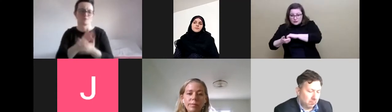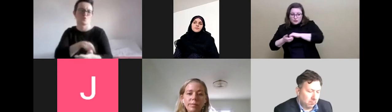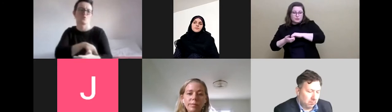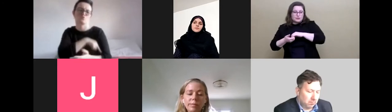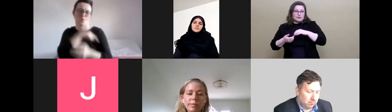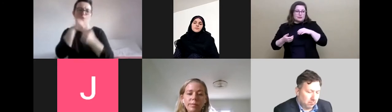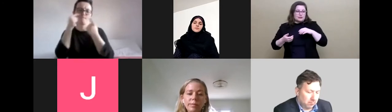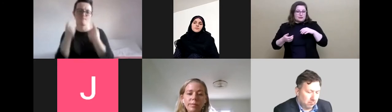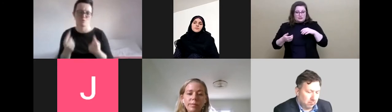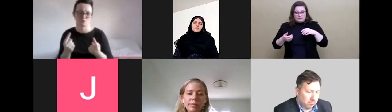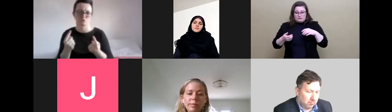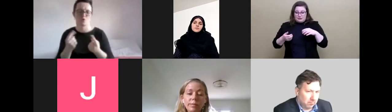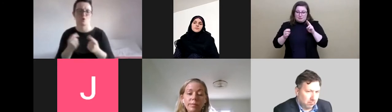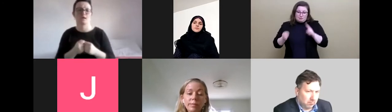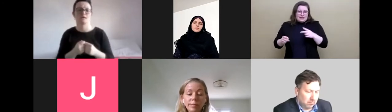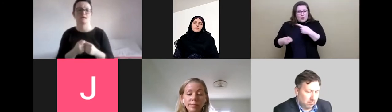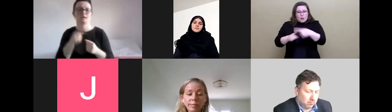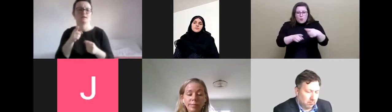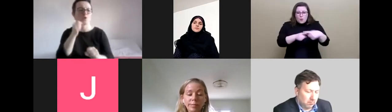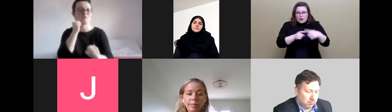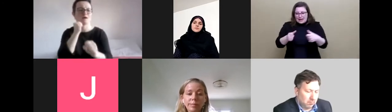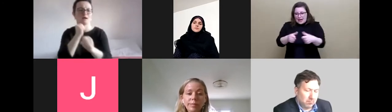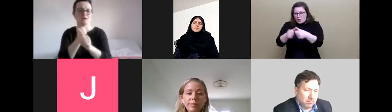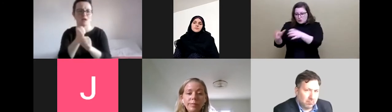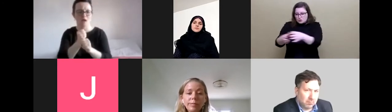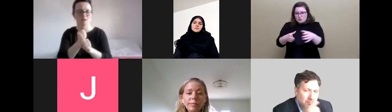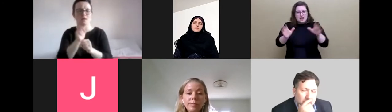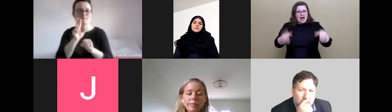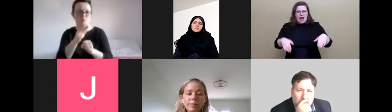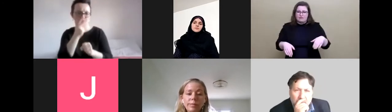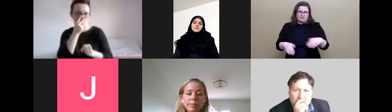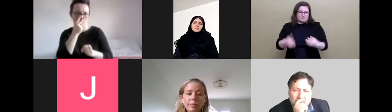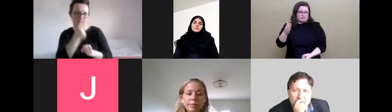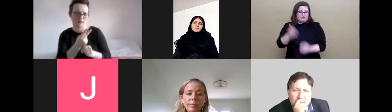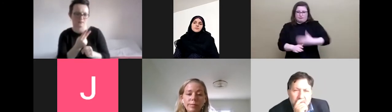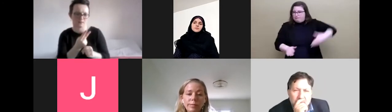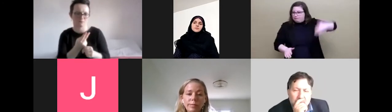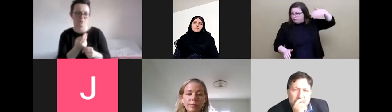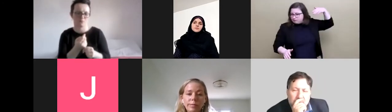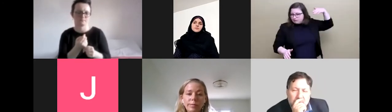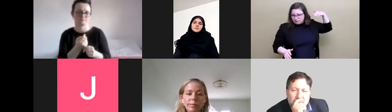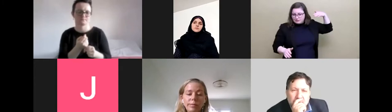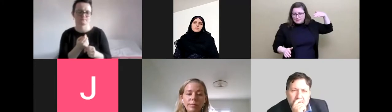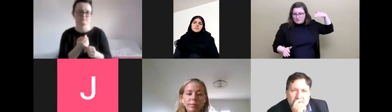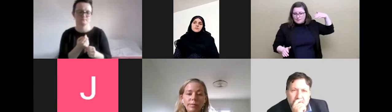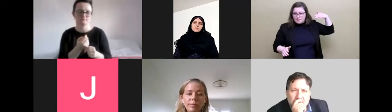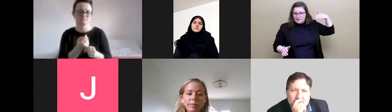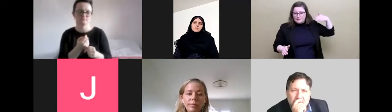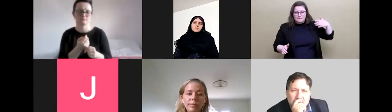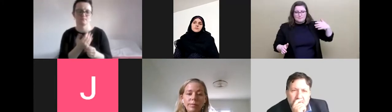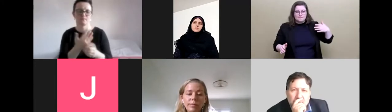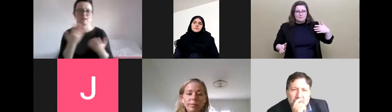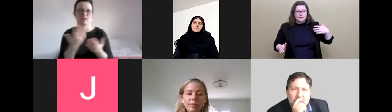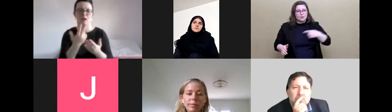less include organizations that have existed for a long time, and we